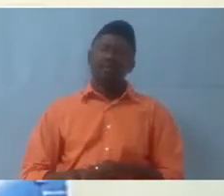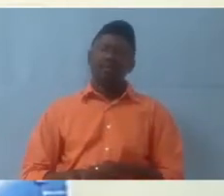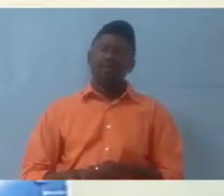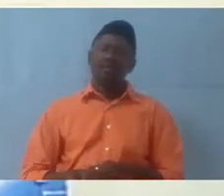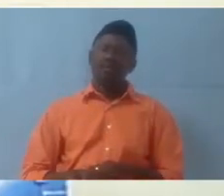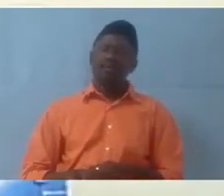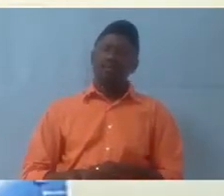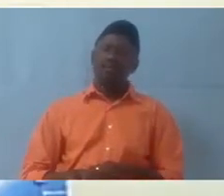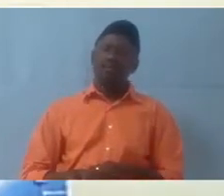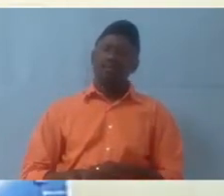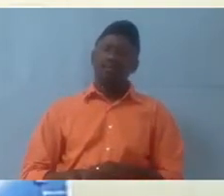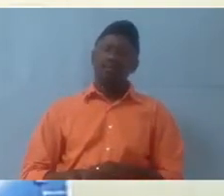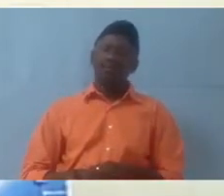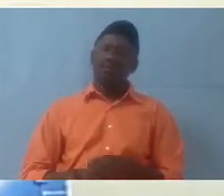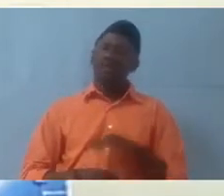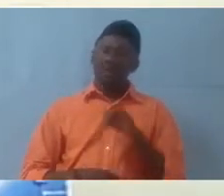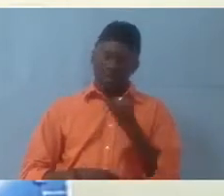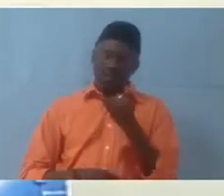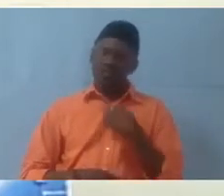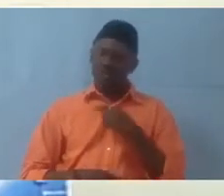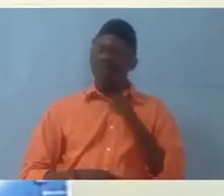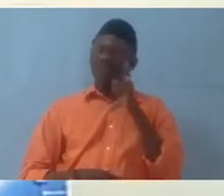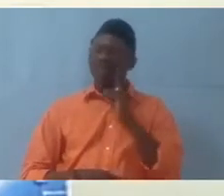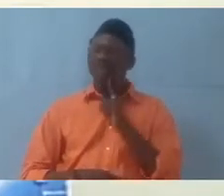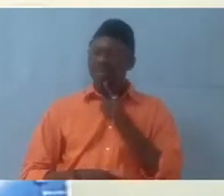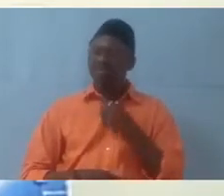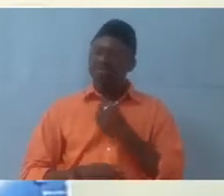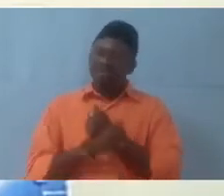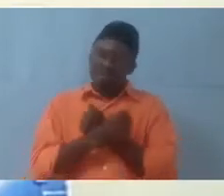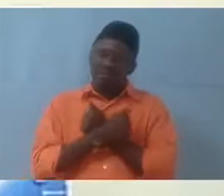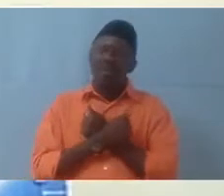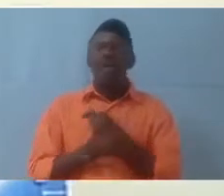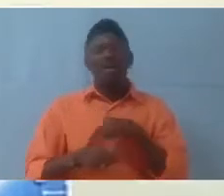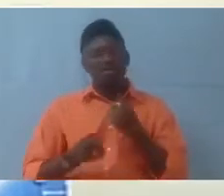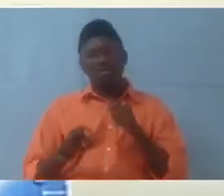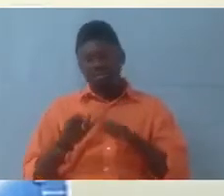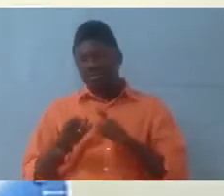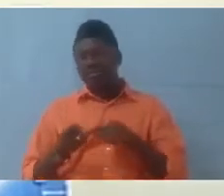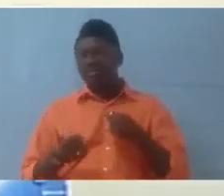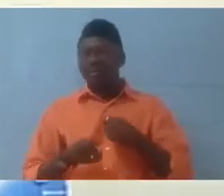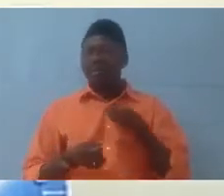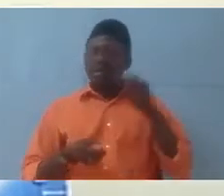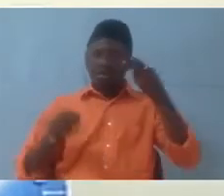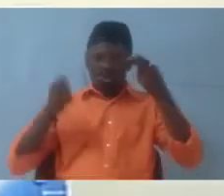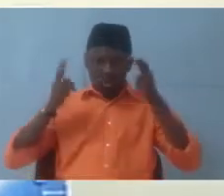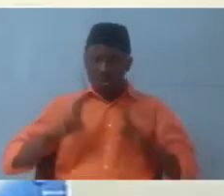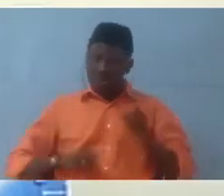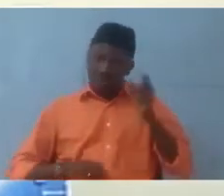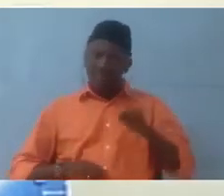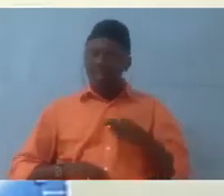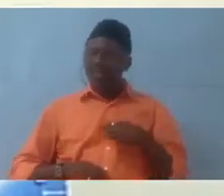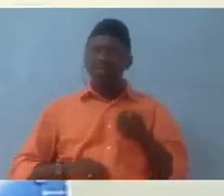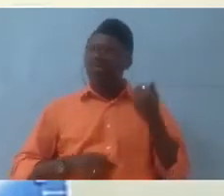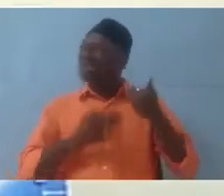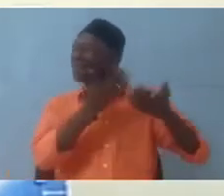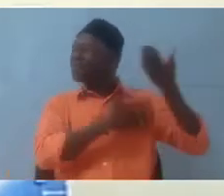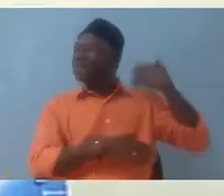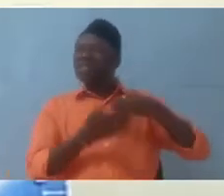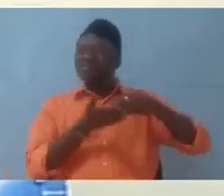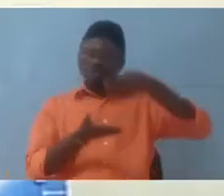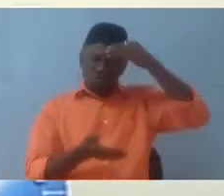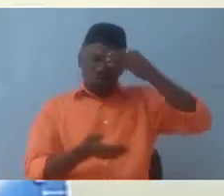fact that I actually I happen to be a lawyer after so many years of struggle yes wow comme rek